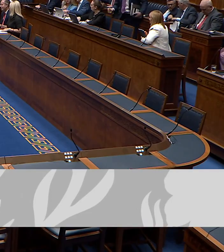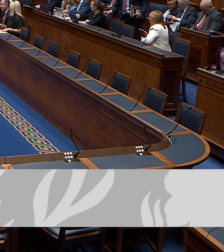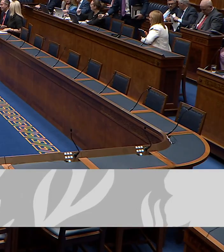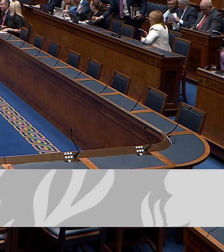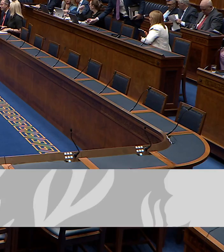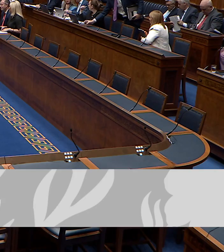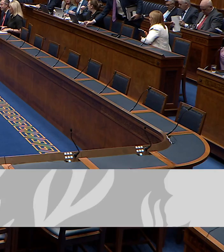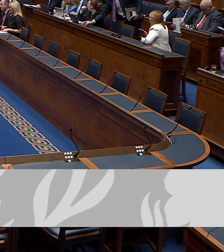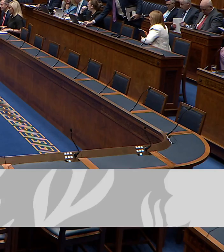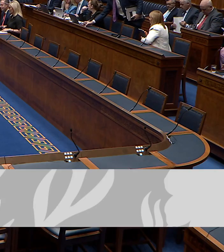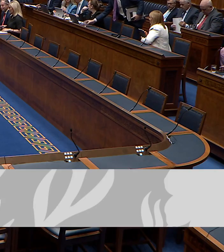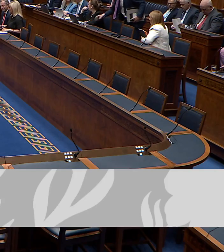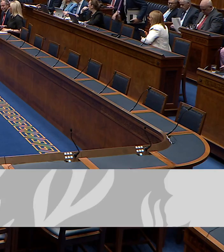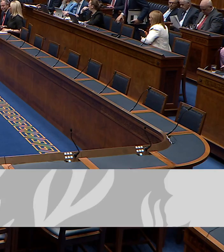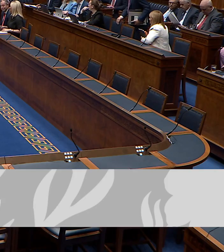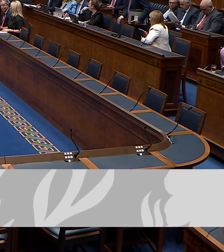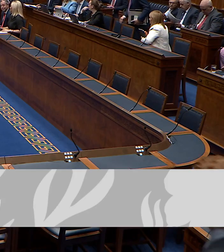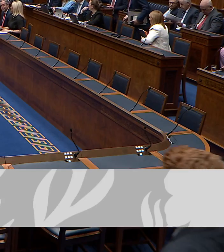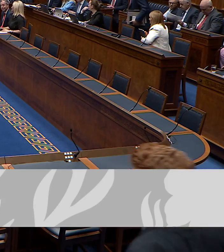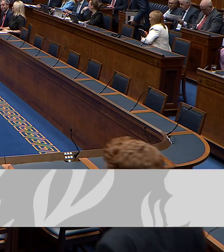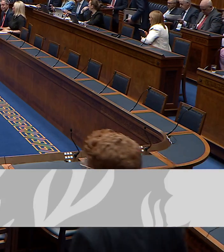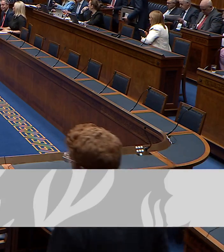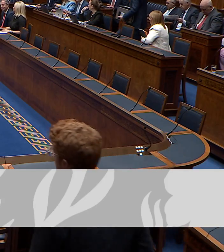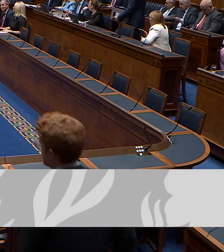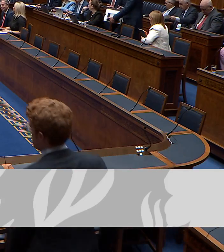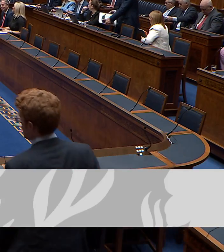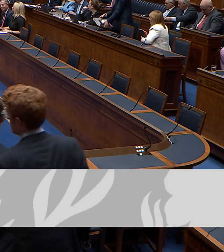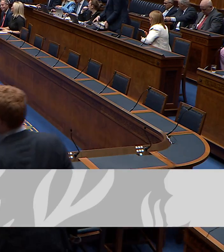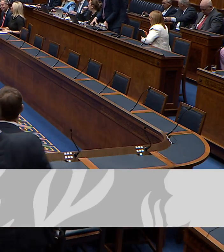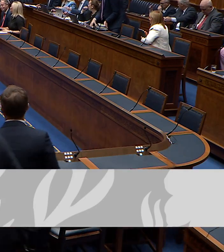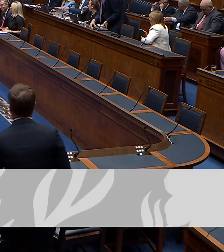last week, and then the Economy was 16 and